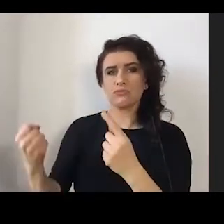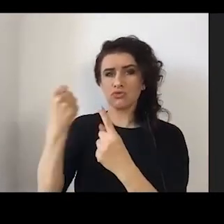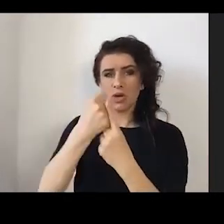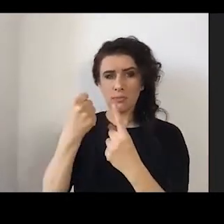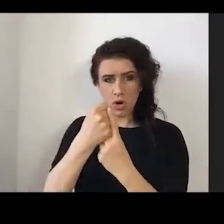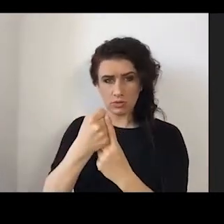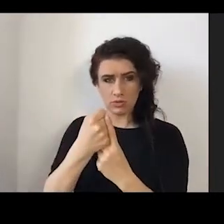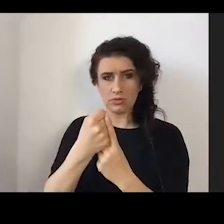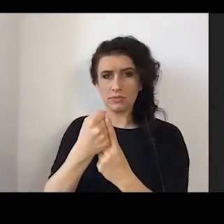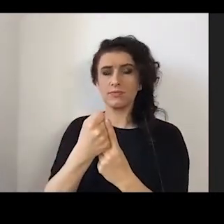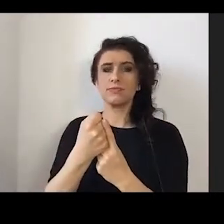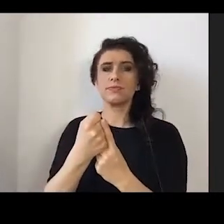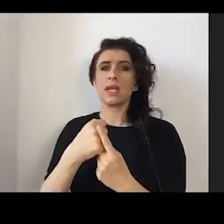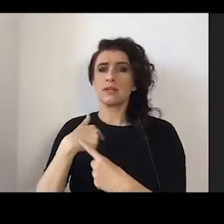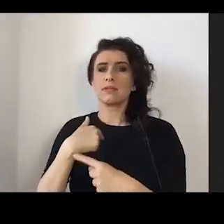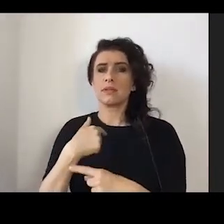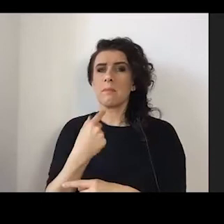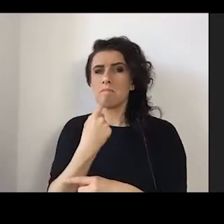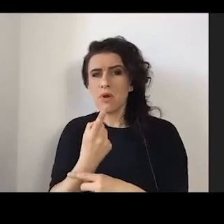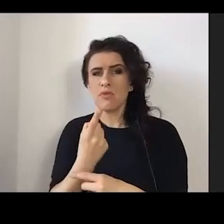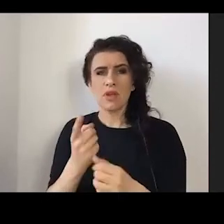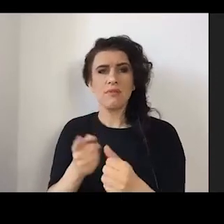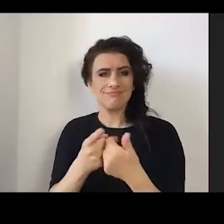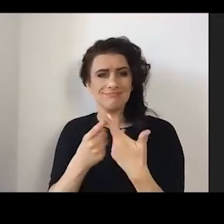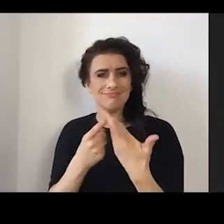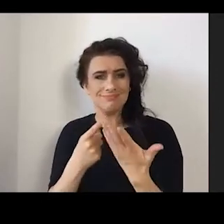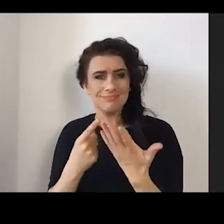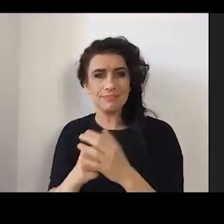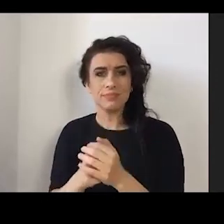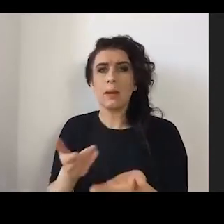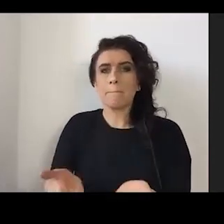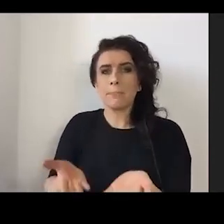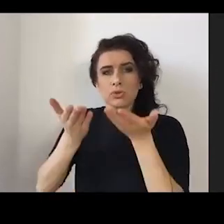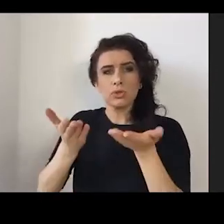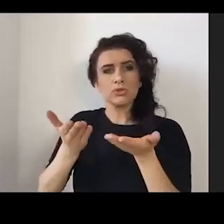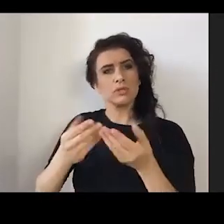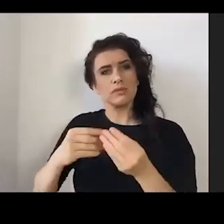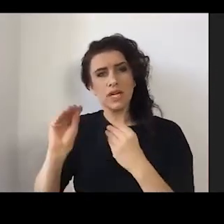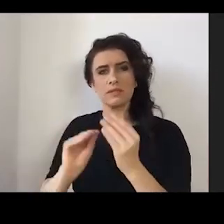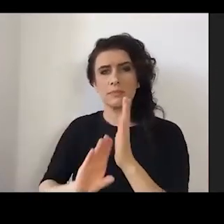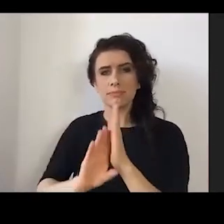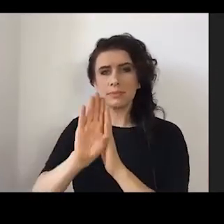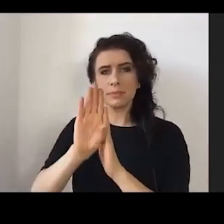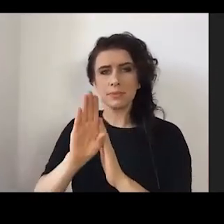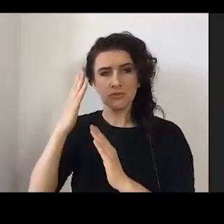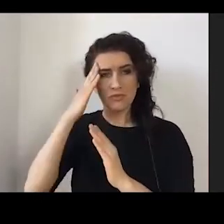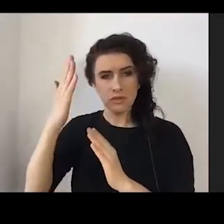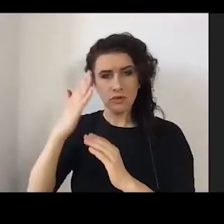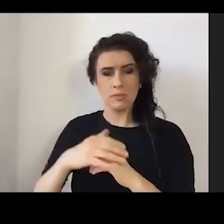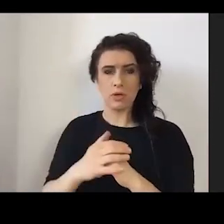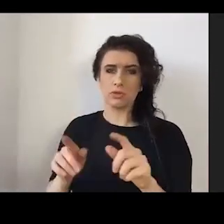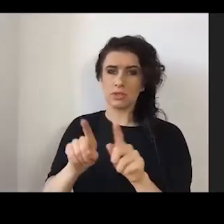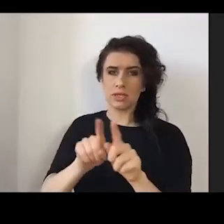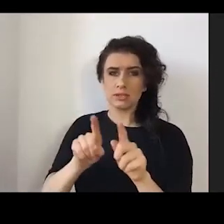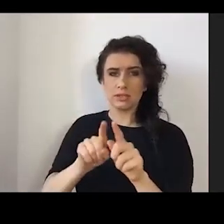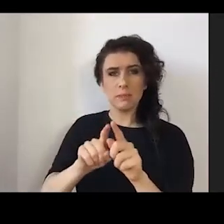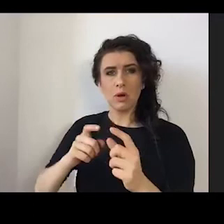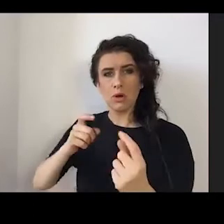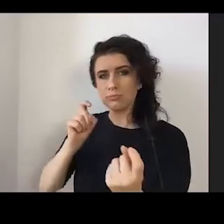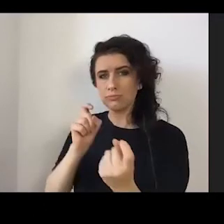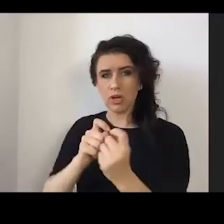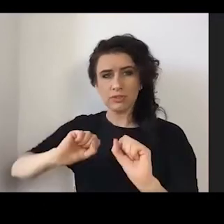awareness, legal and psychological assistance, rehabilitation, capacity building,